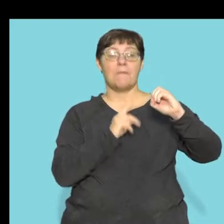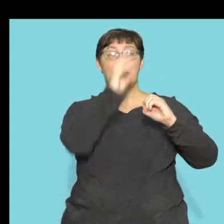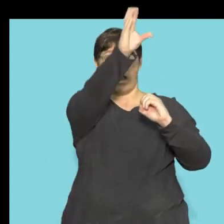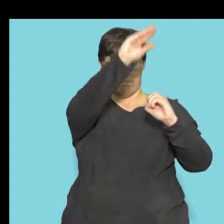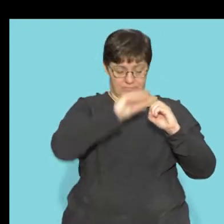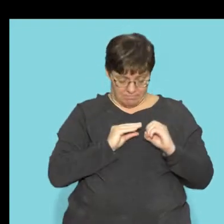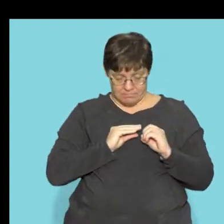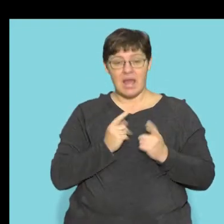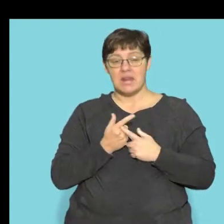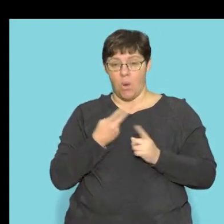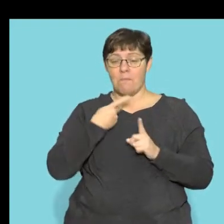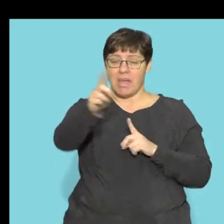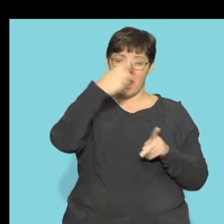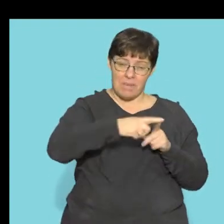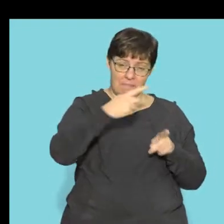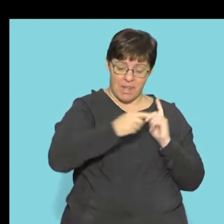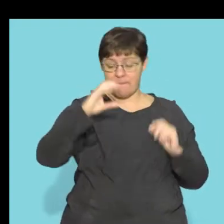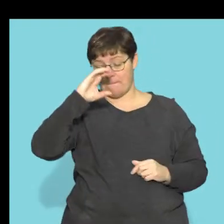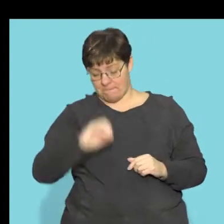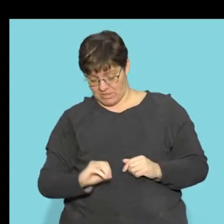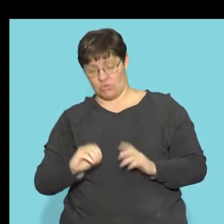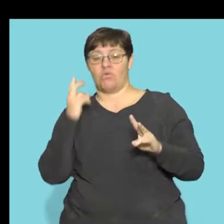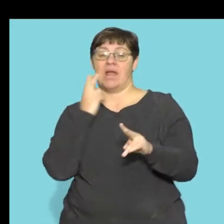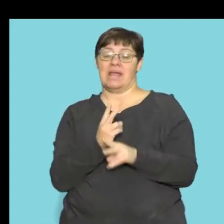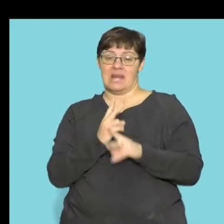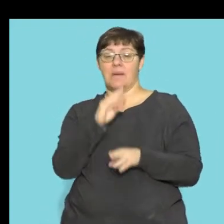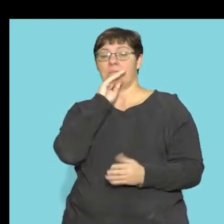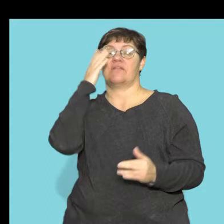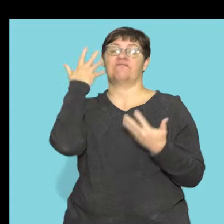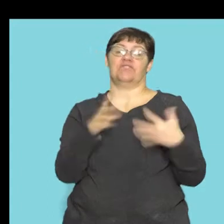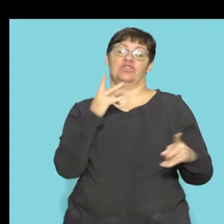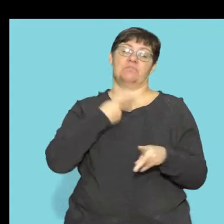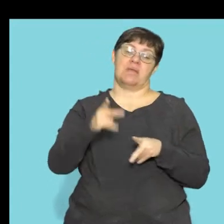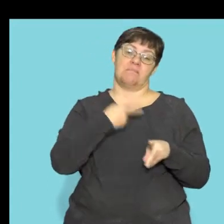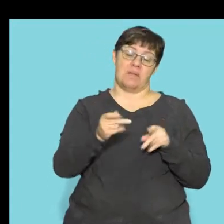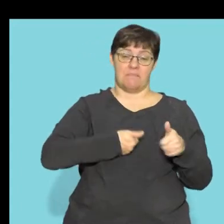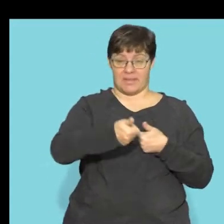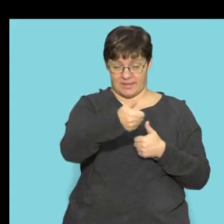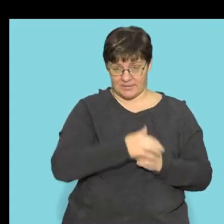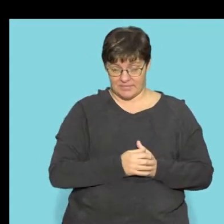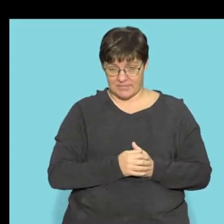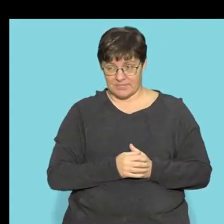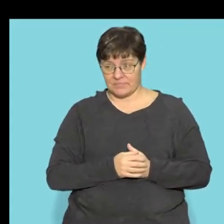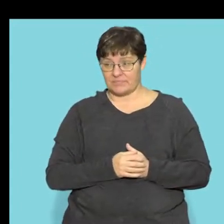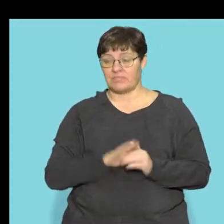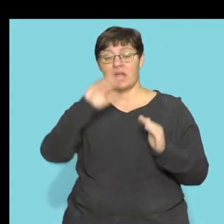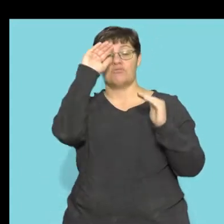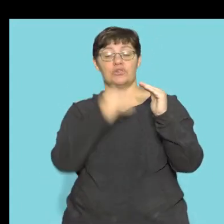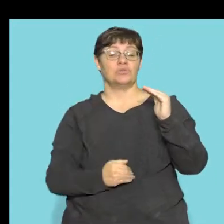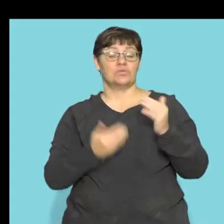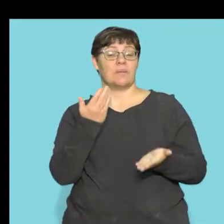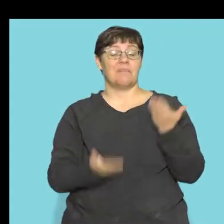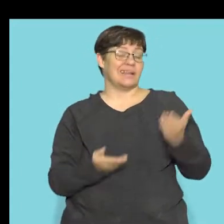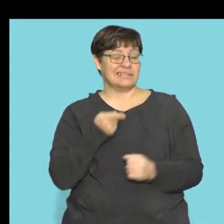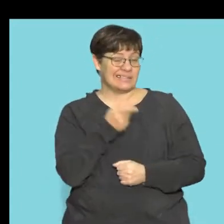must be 000. Then you know that you would have completed your loan. Then the reducing balance of the